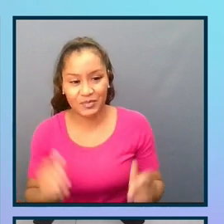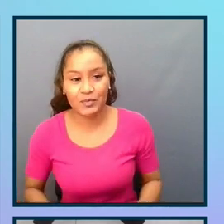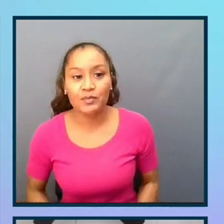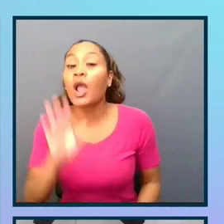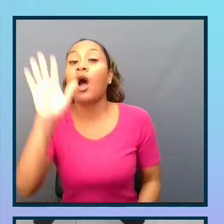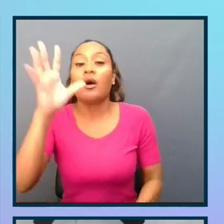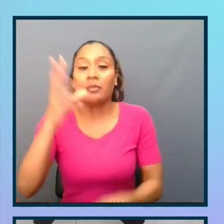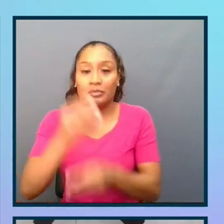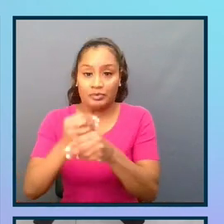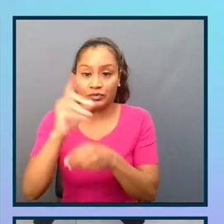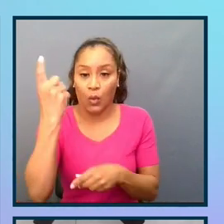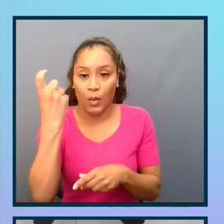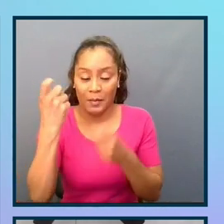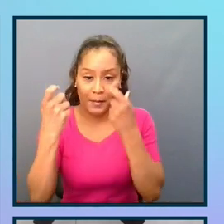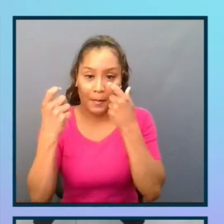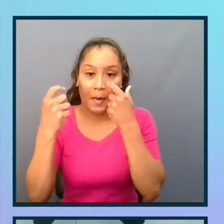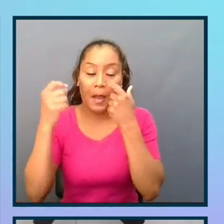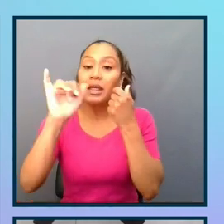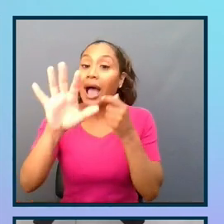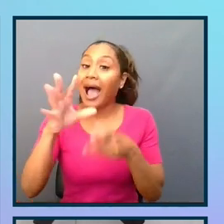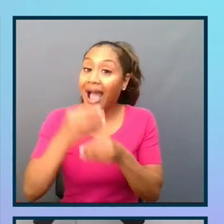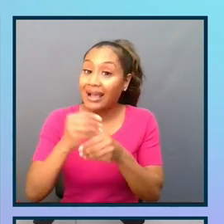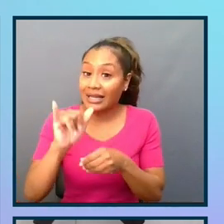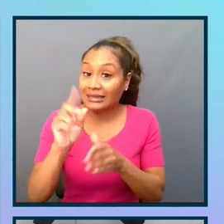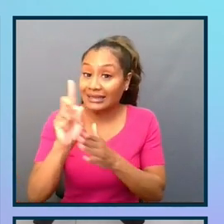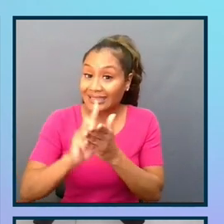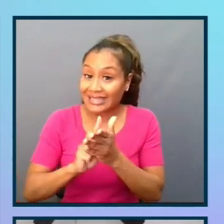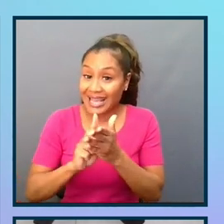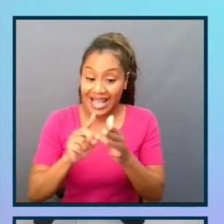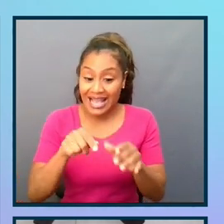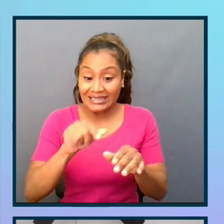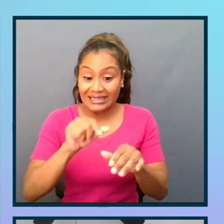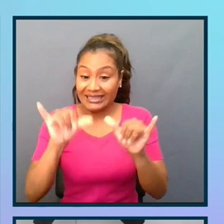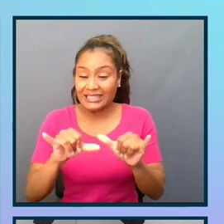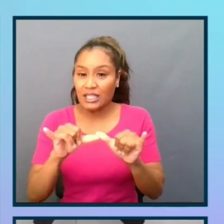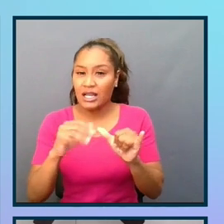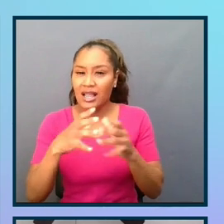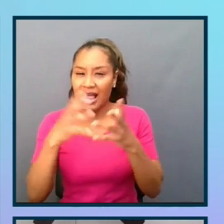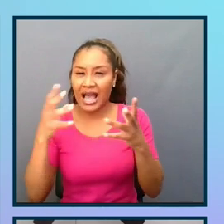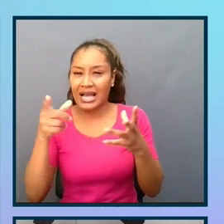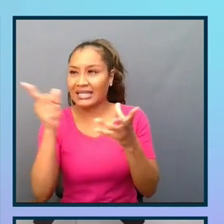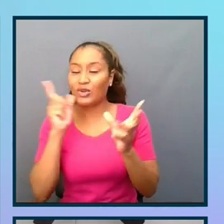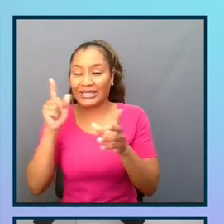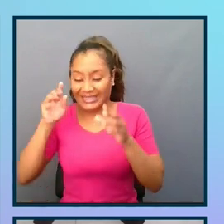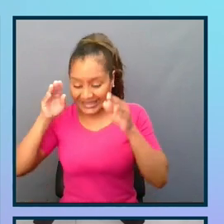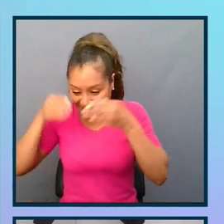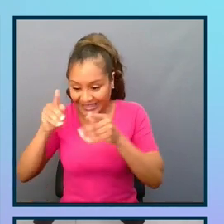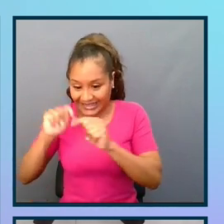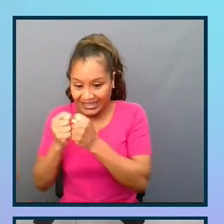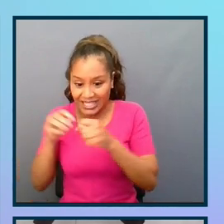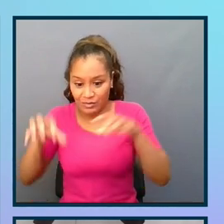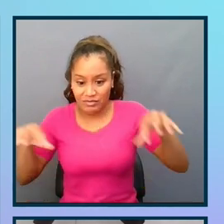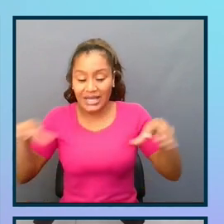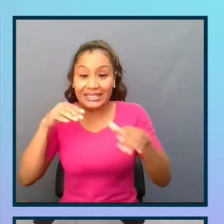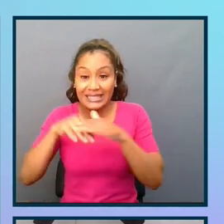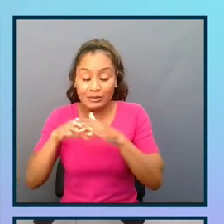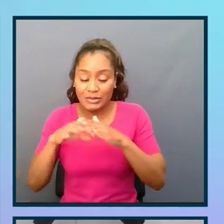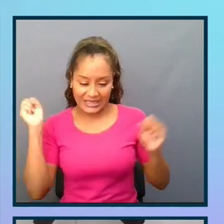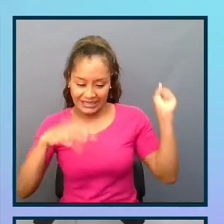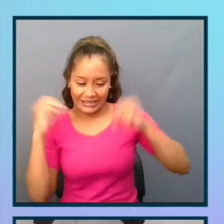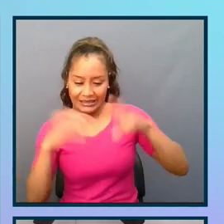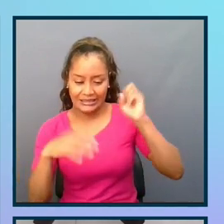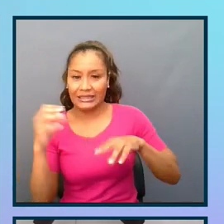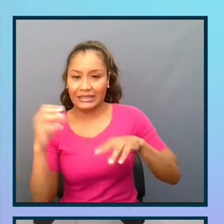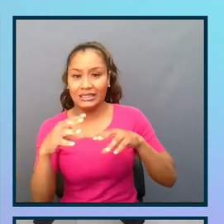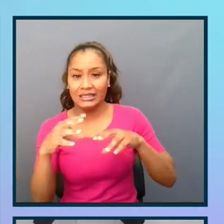Oh, and one more thing. Not only does the design system get lots of input from the dedicated team of accessibility folks, but we always